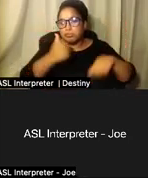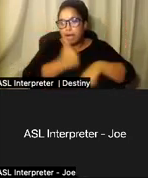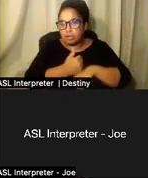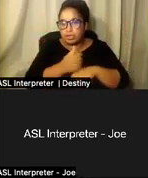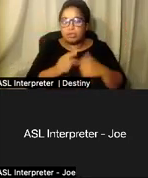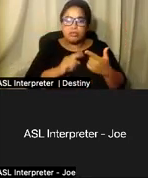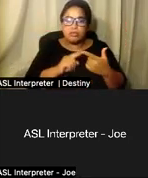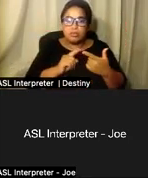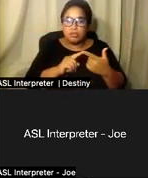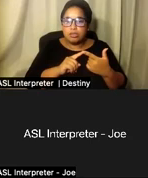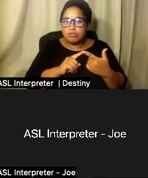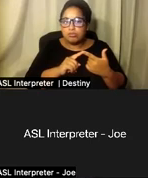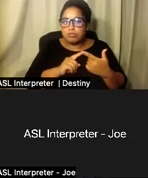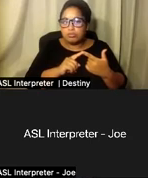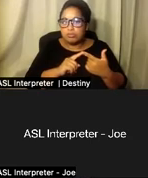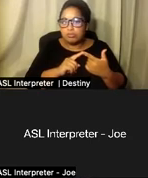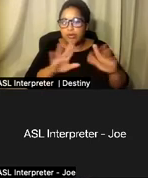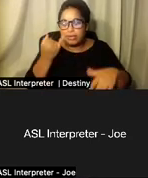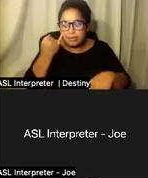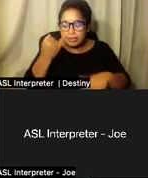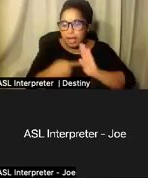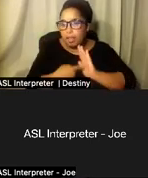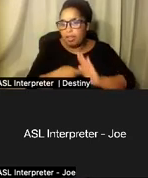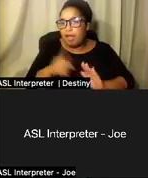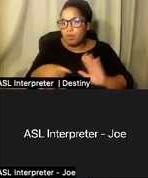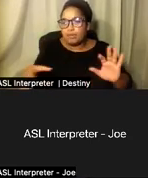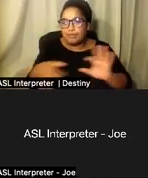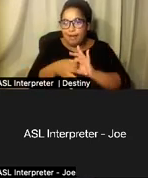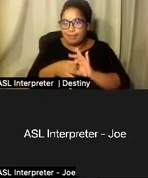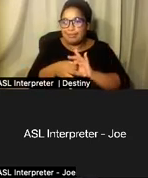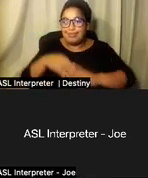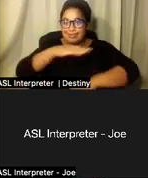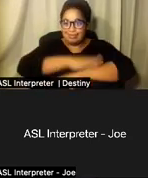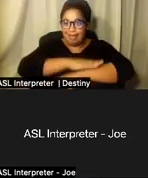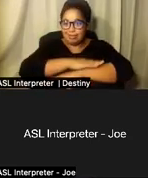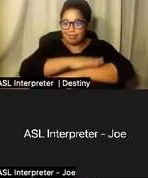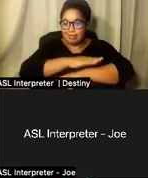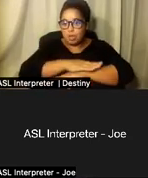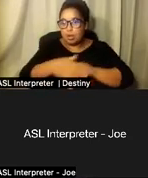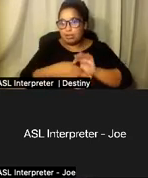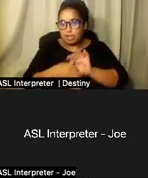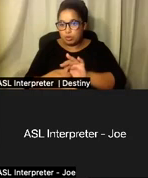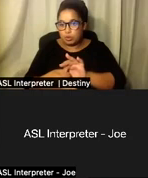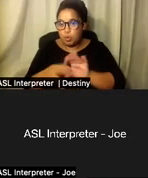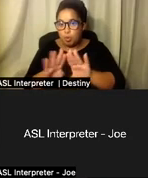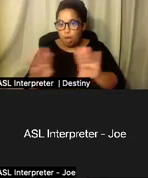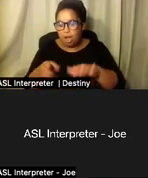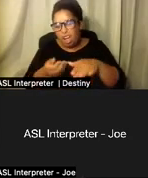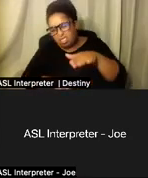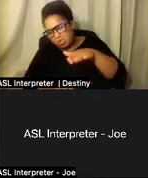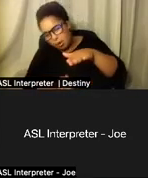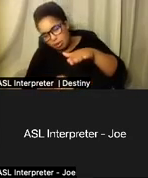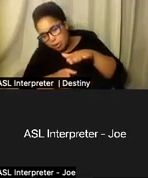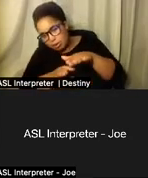attach the underside of a desk and you want to attach it to the wall, you will use these wood screws to